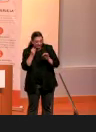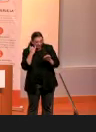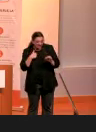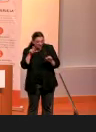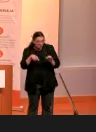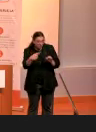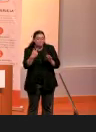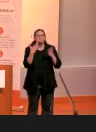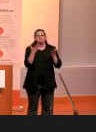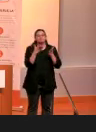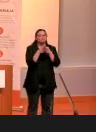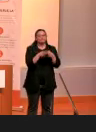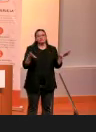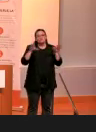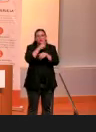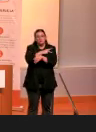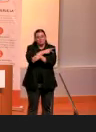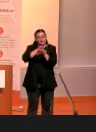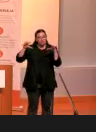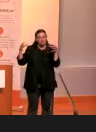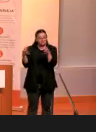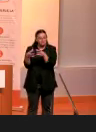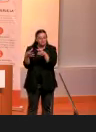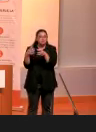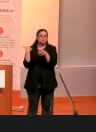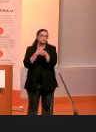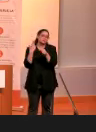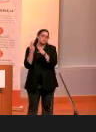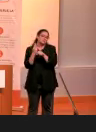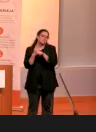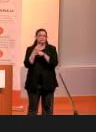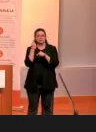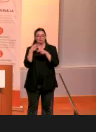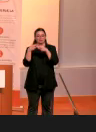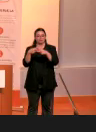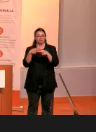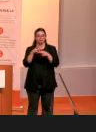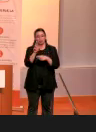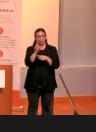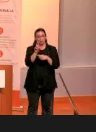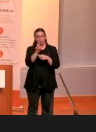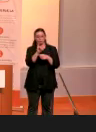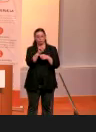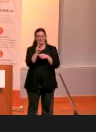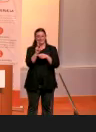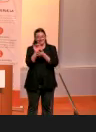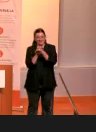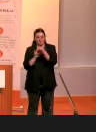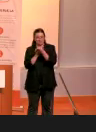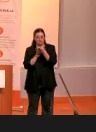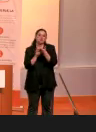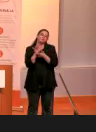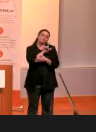So in the general population, we'll use these things called risk calculators, and we can do the same thing for